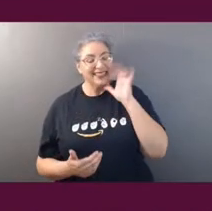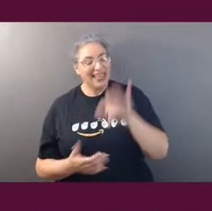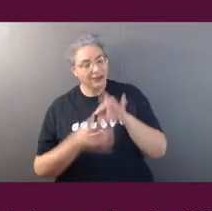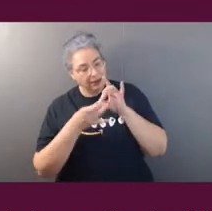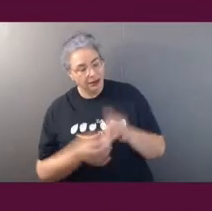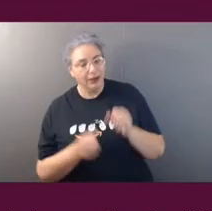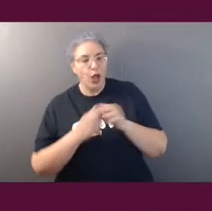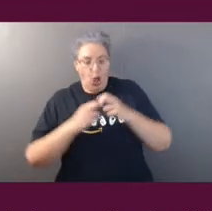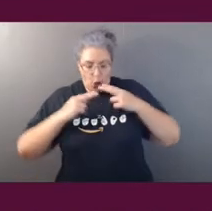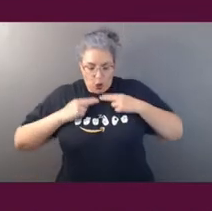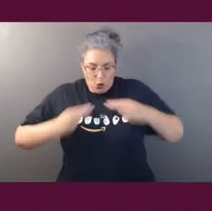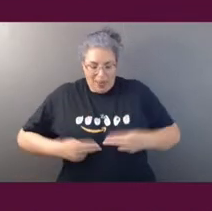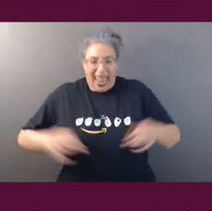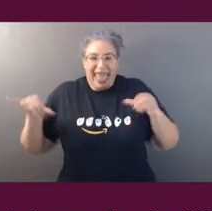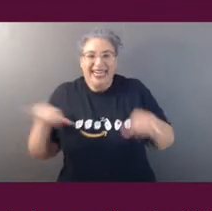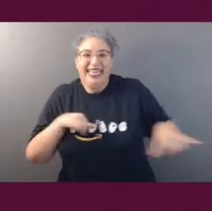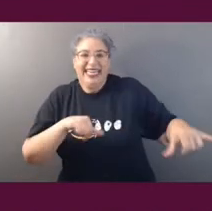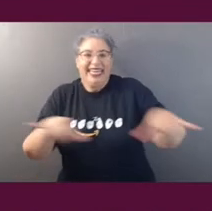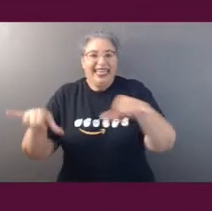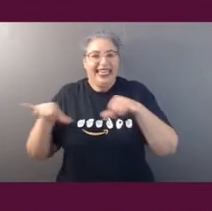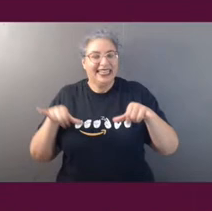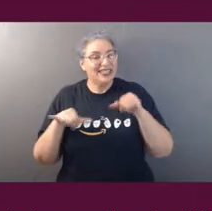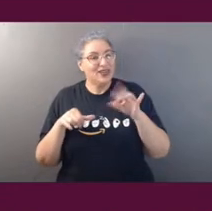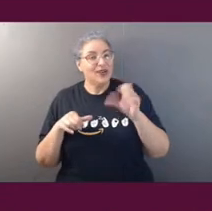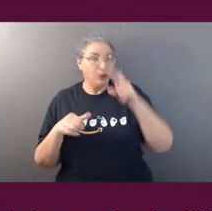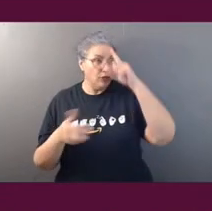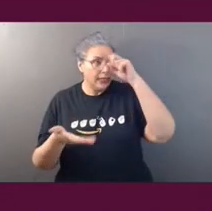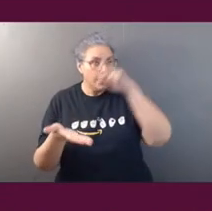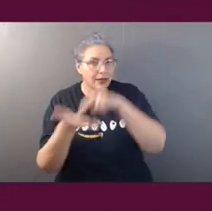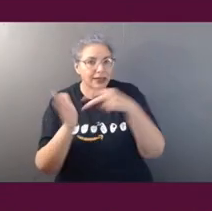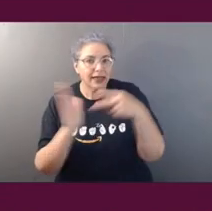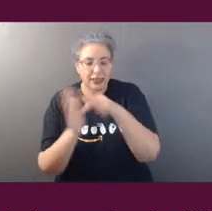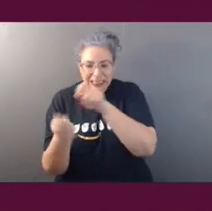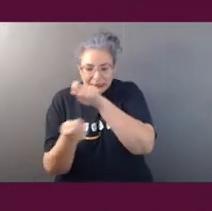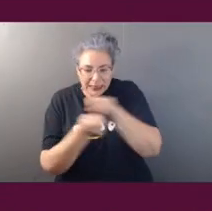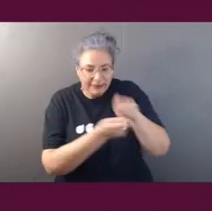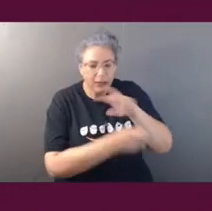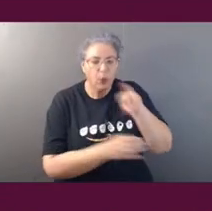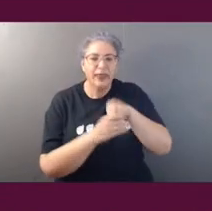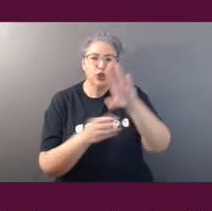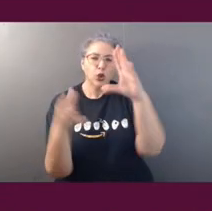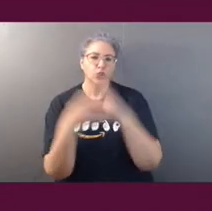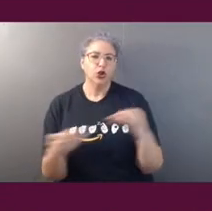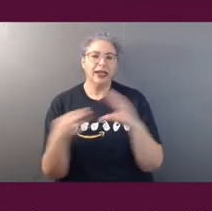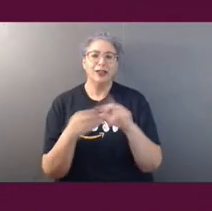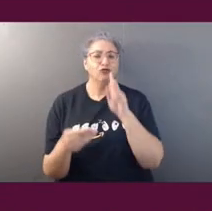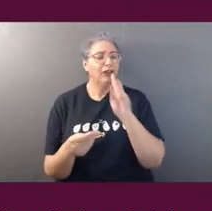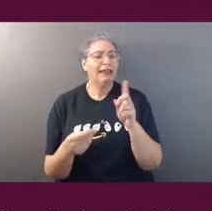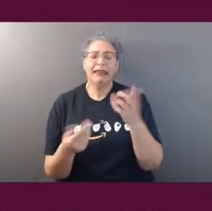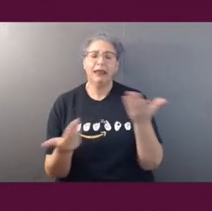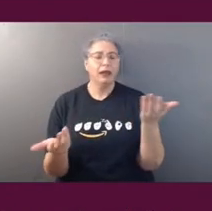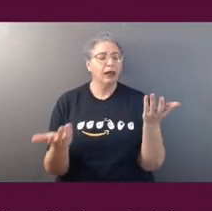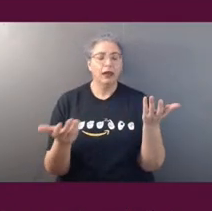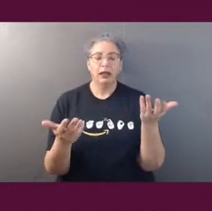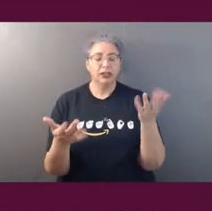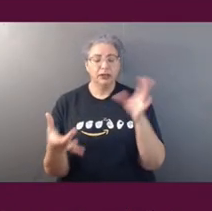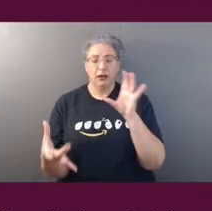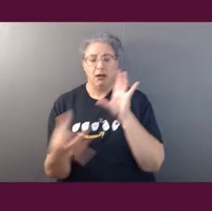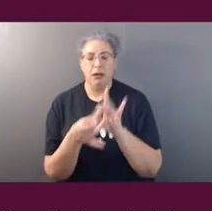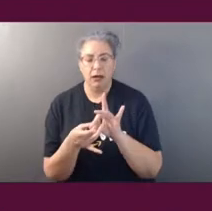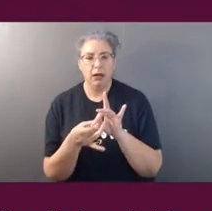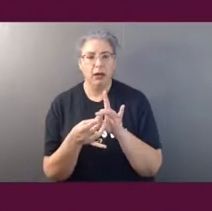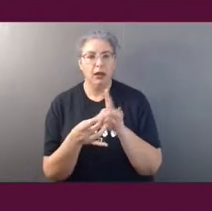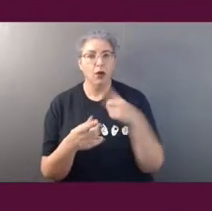you're being really intentional and specific in your storytelling, it does latch on to that thing of, we all love people